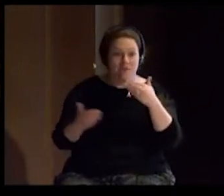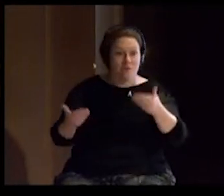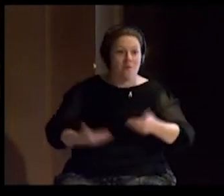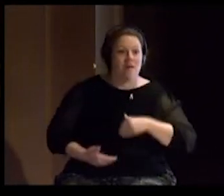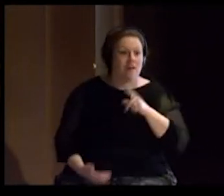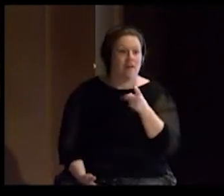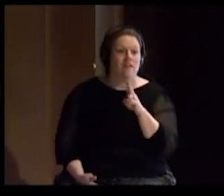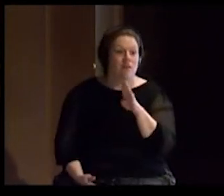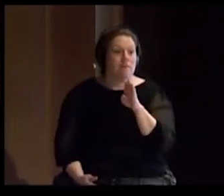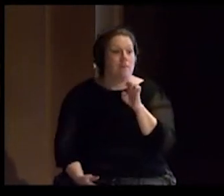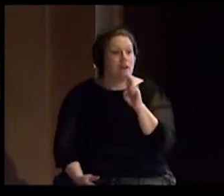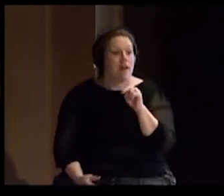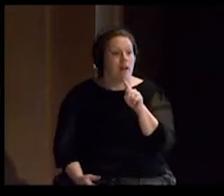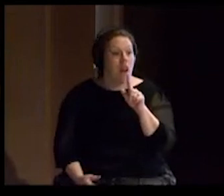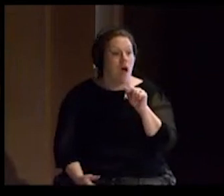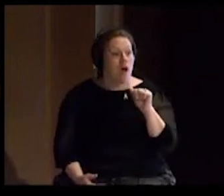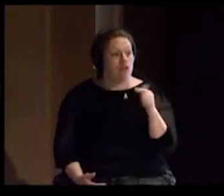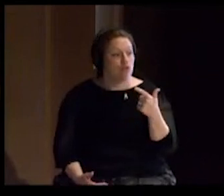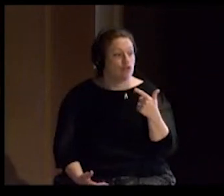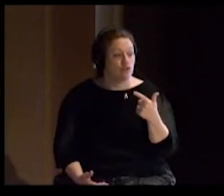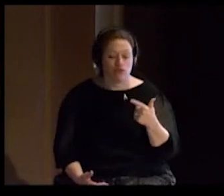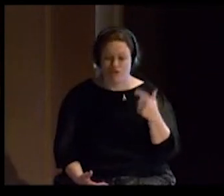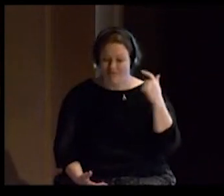Dr. Bentlage.